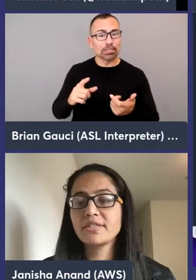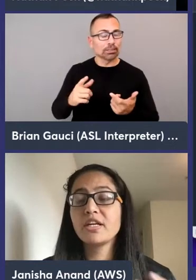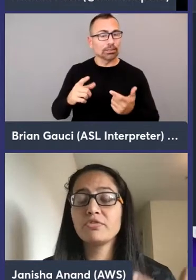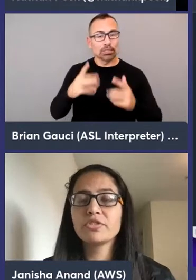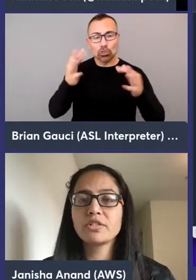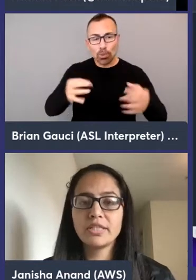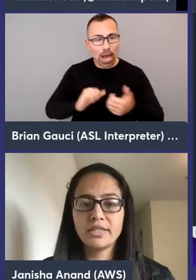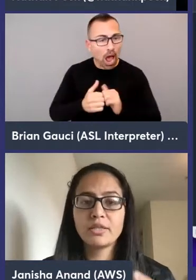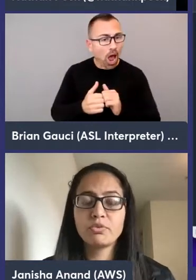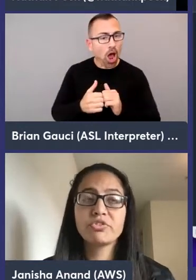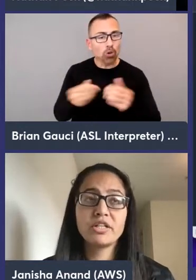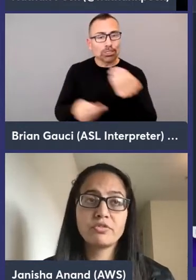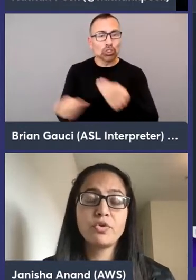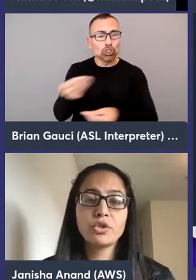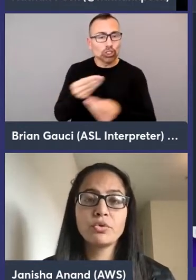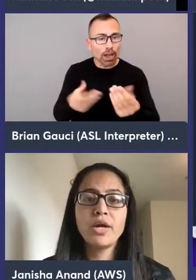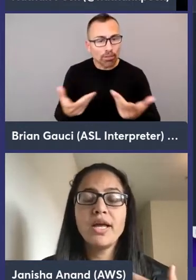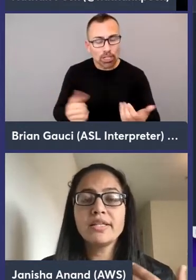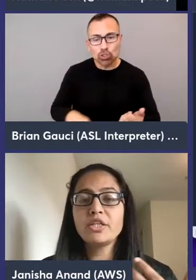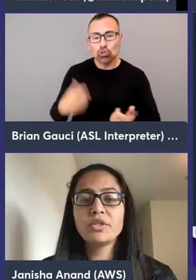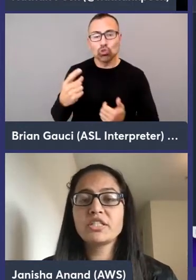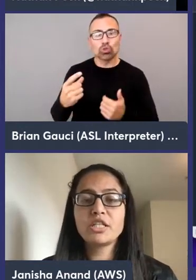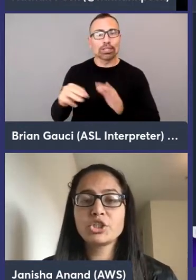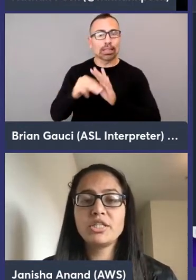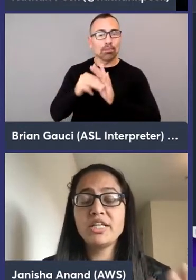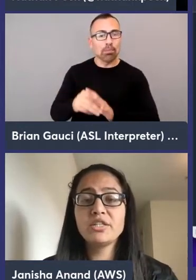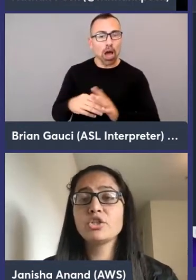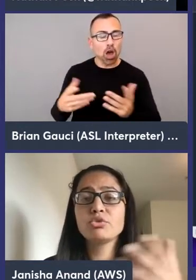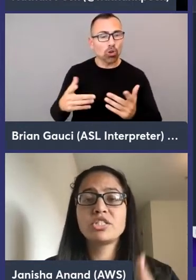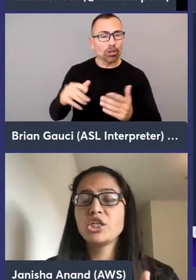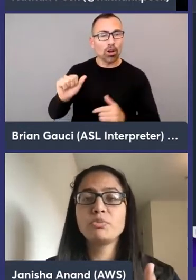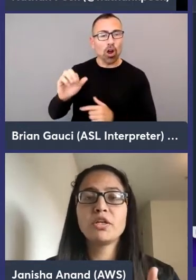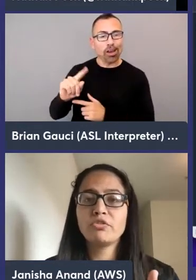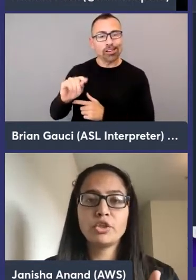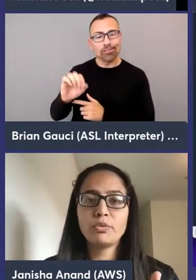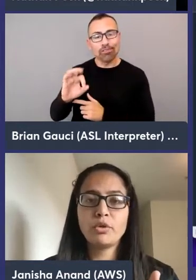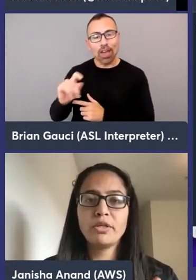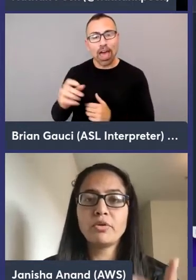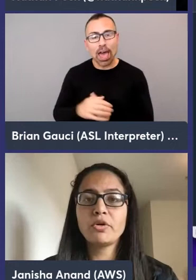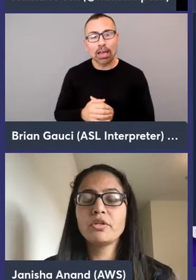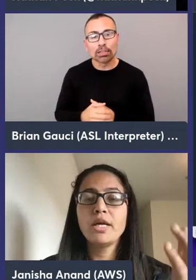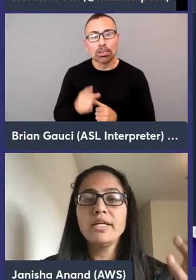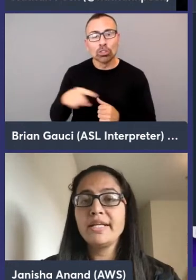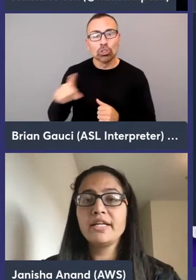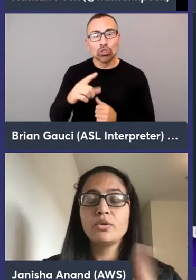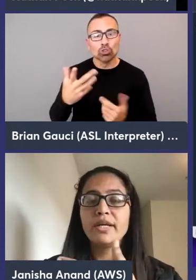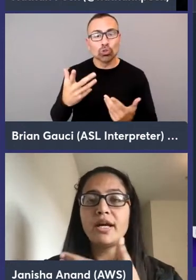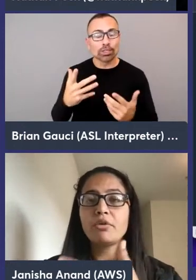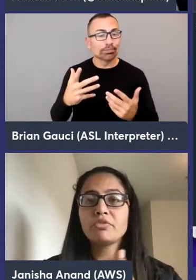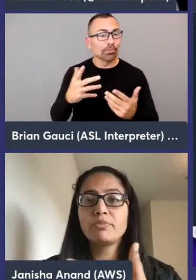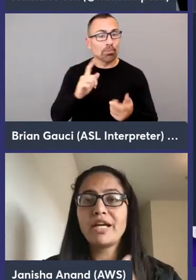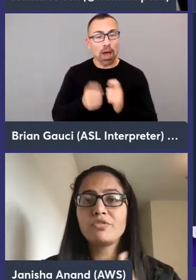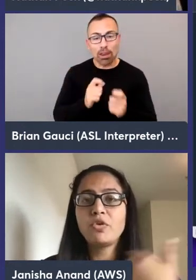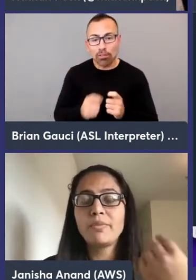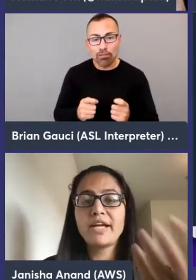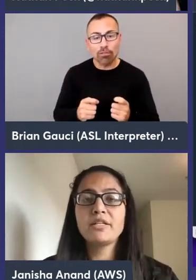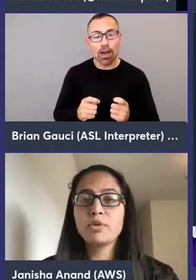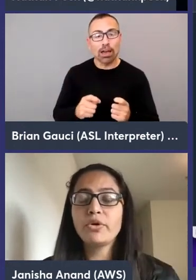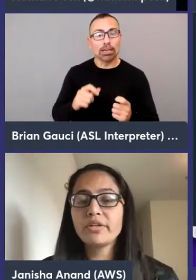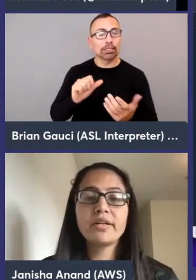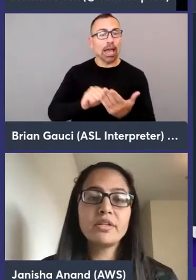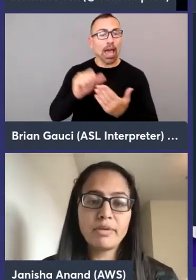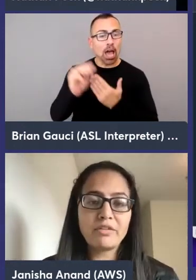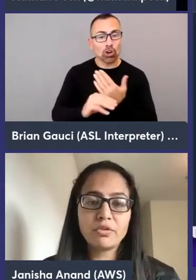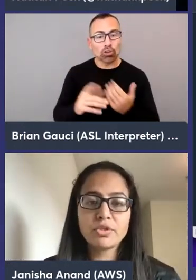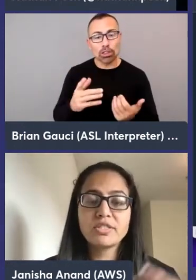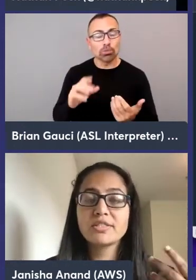This is the inference container that we've created for you that you can essentially either use SageMaker for deployment or take it away out of the platform and deploy